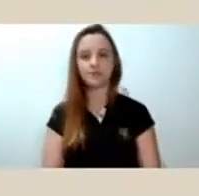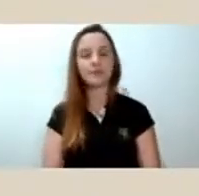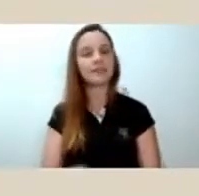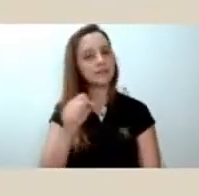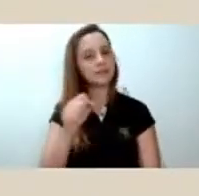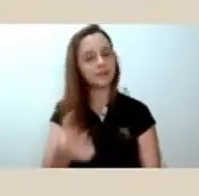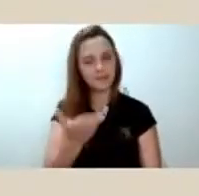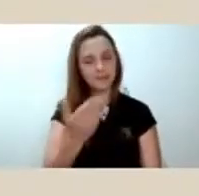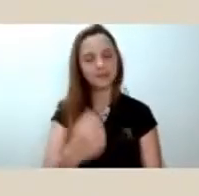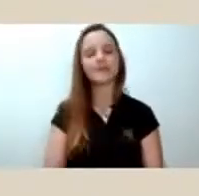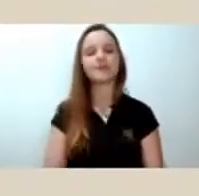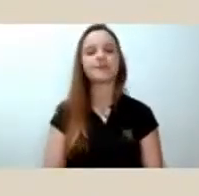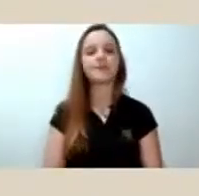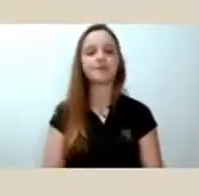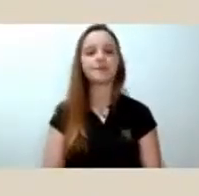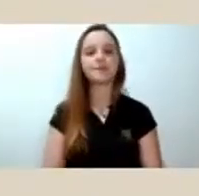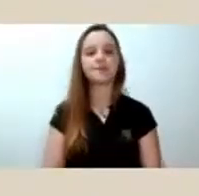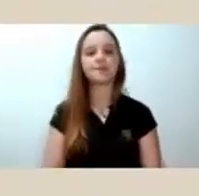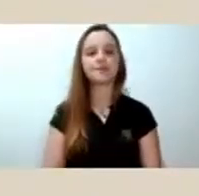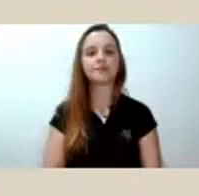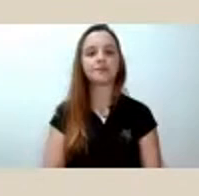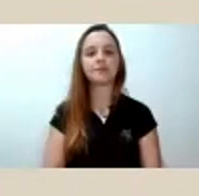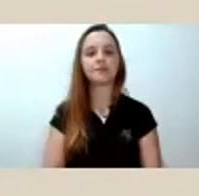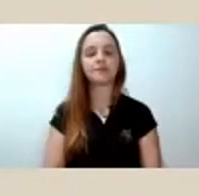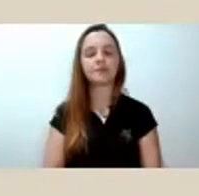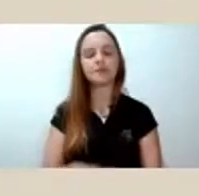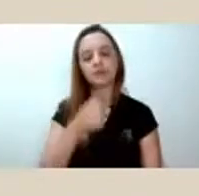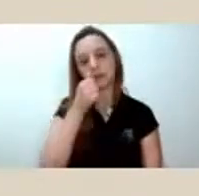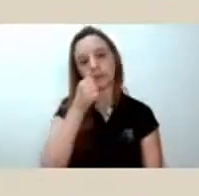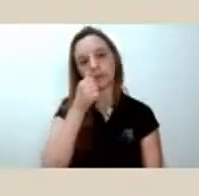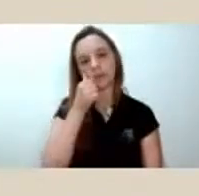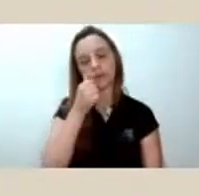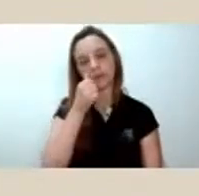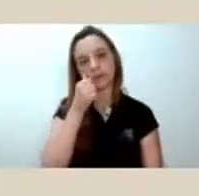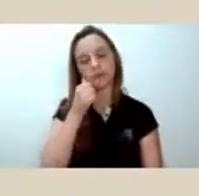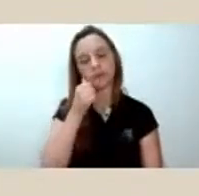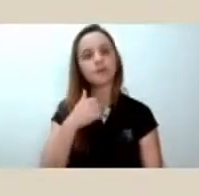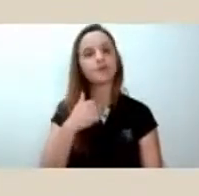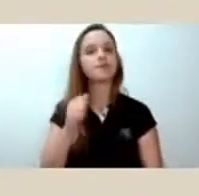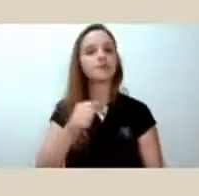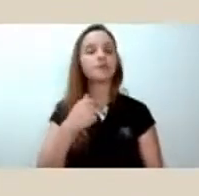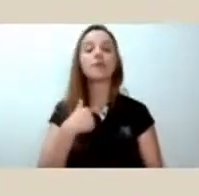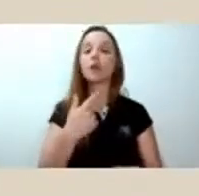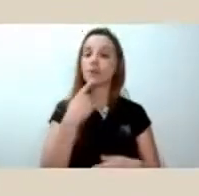So I fully, I think I fully get what Yolanda is saying. So